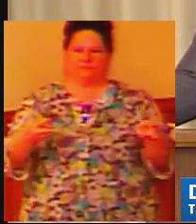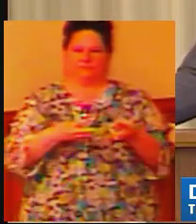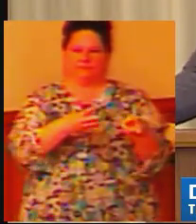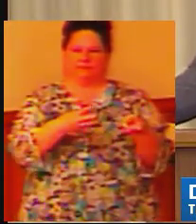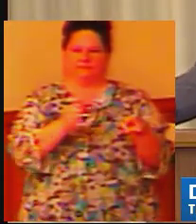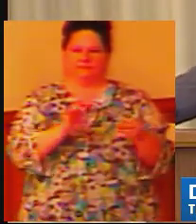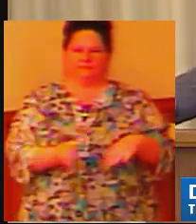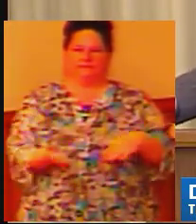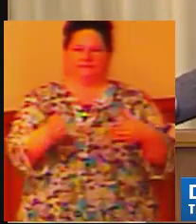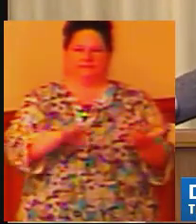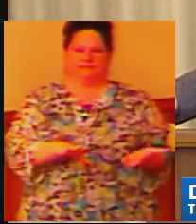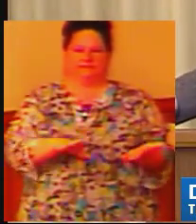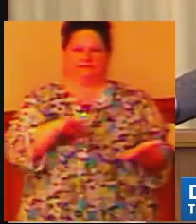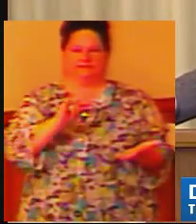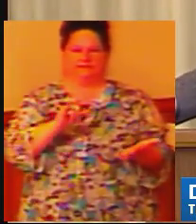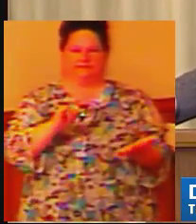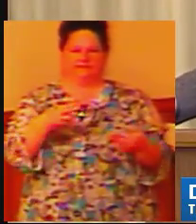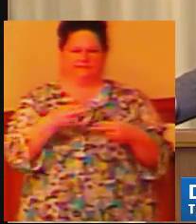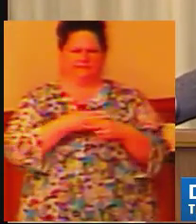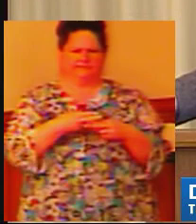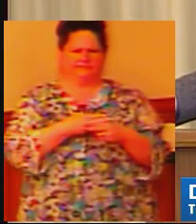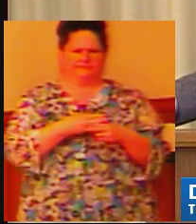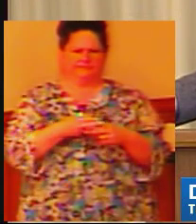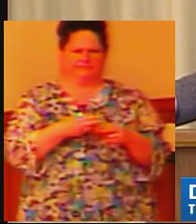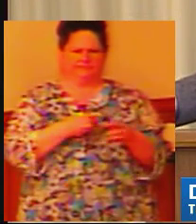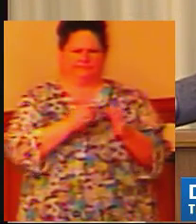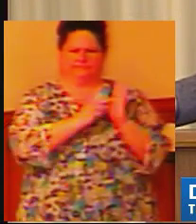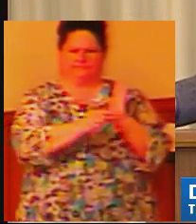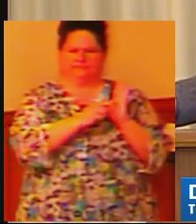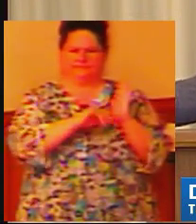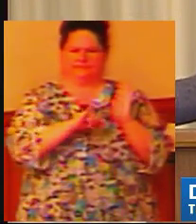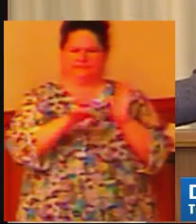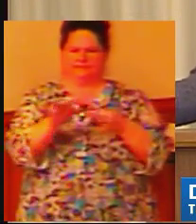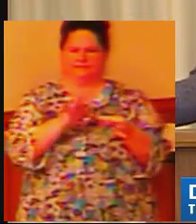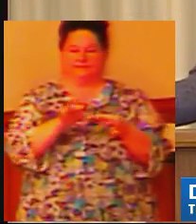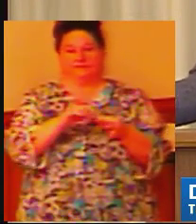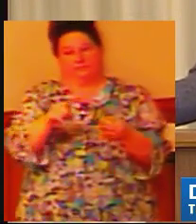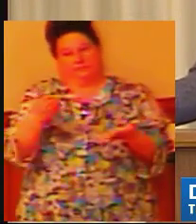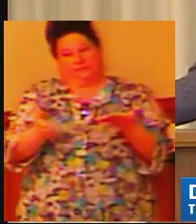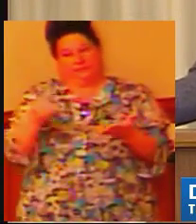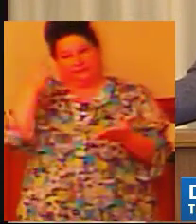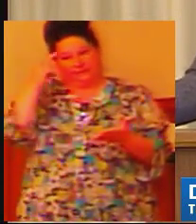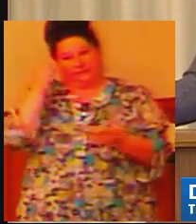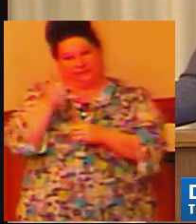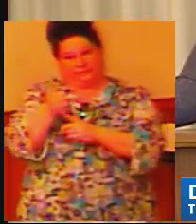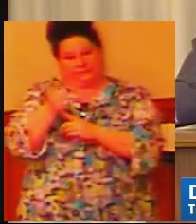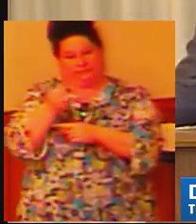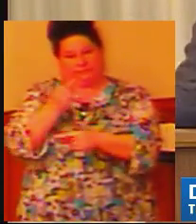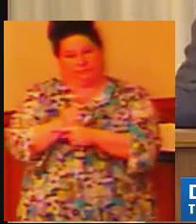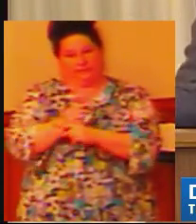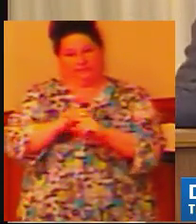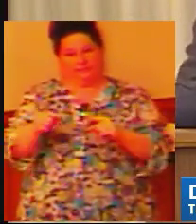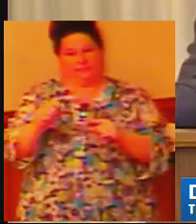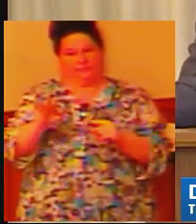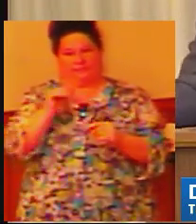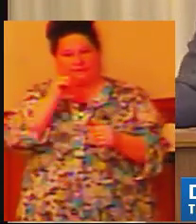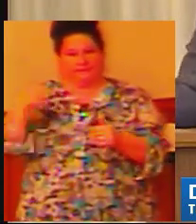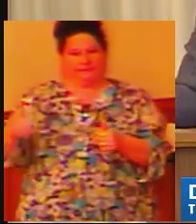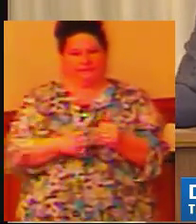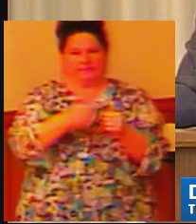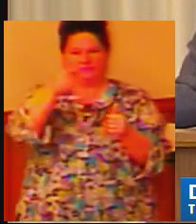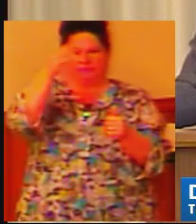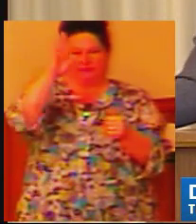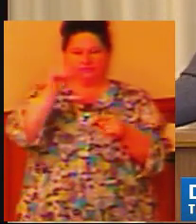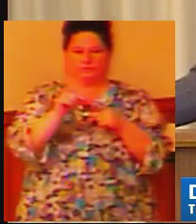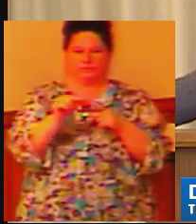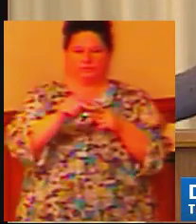of death. That's just a little blurb that tells us, hey, you may think you're right, but if you're not following what God's word